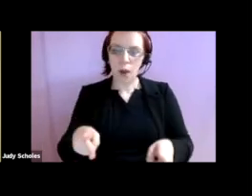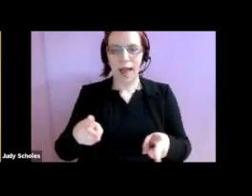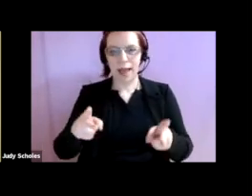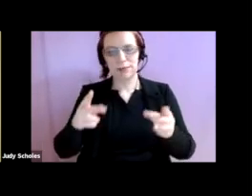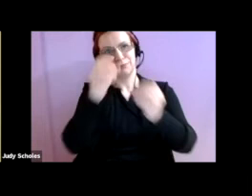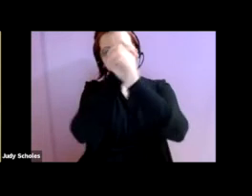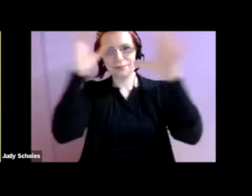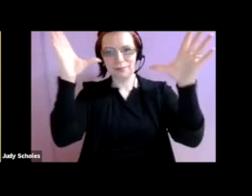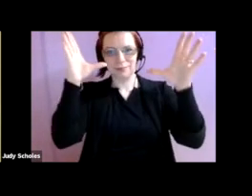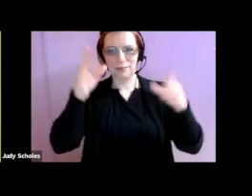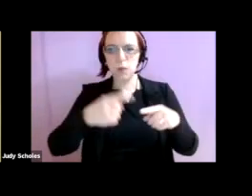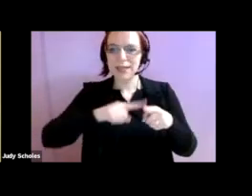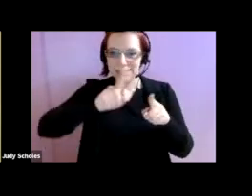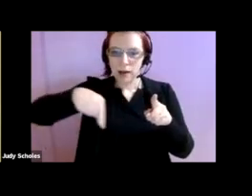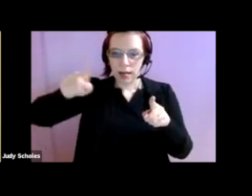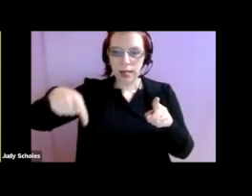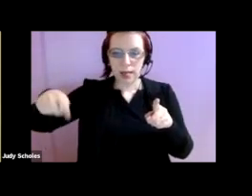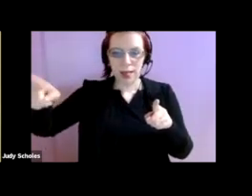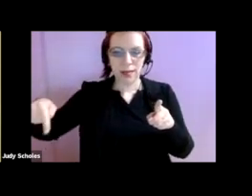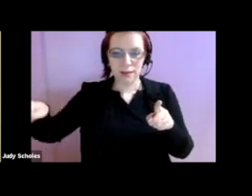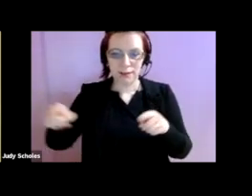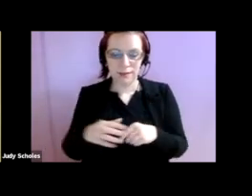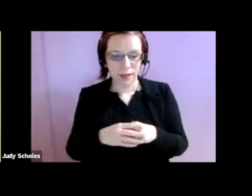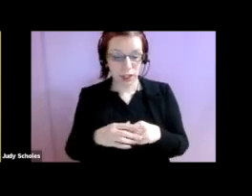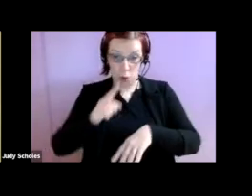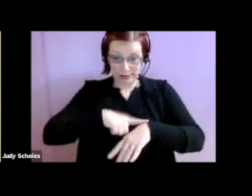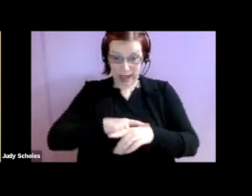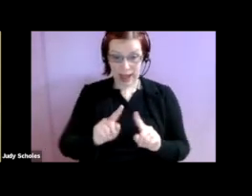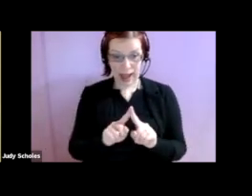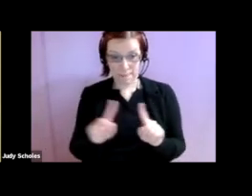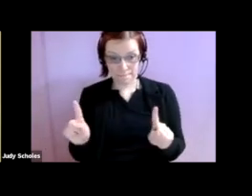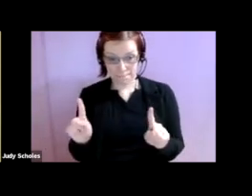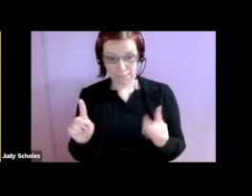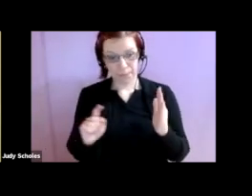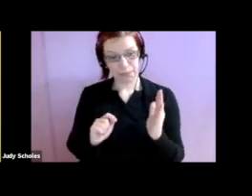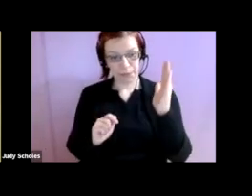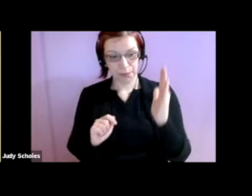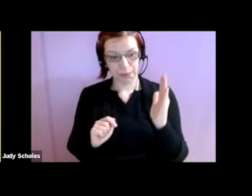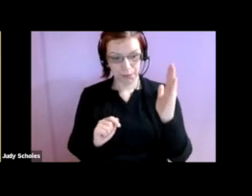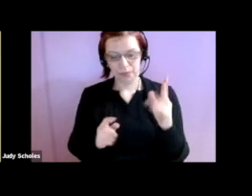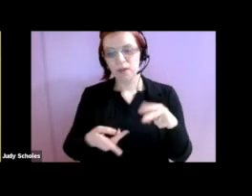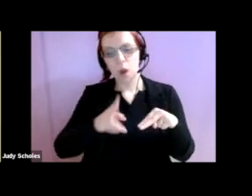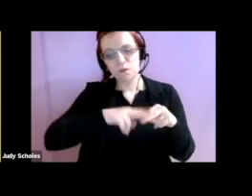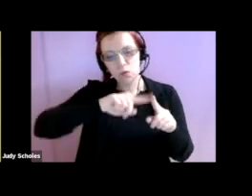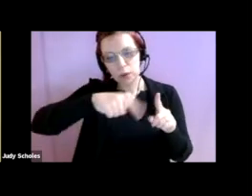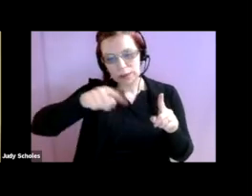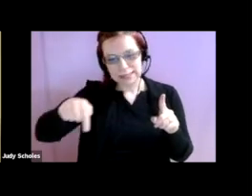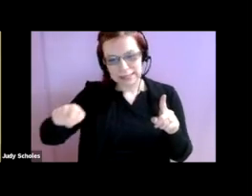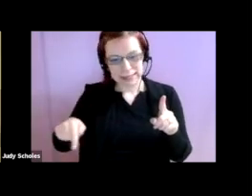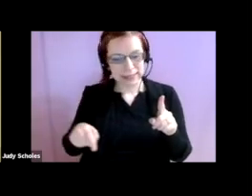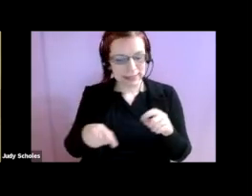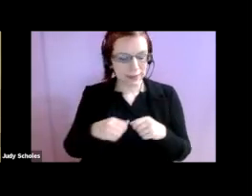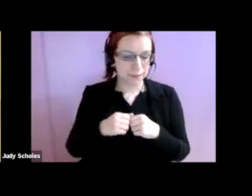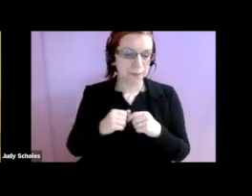visualize this signal. Again, it's time along the bottom. Up the side here, you'll see is frequency. So that's